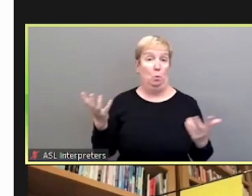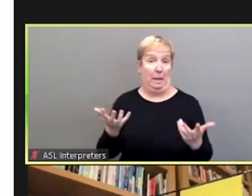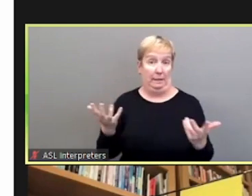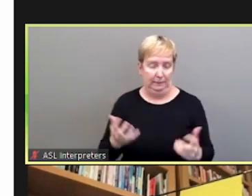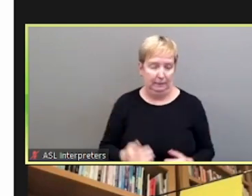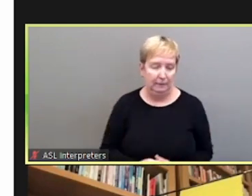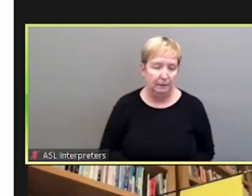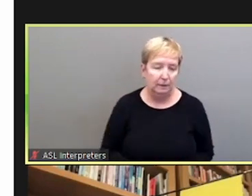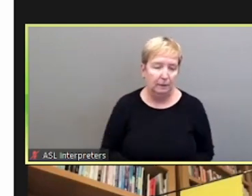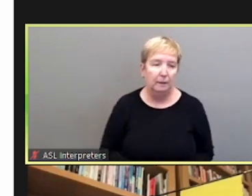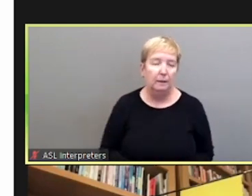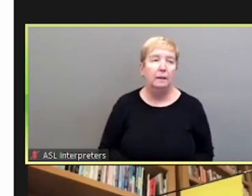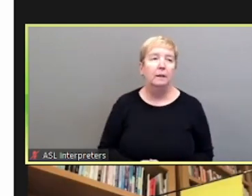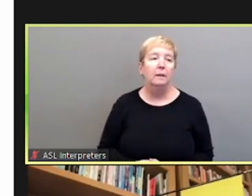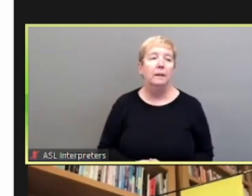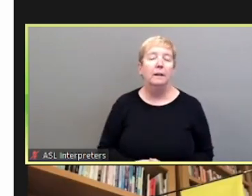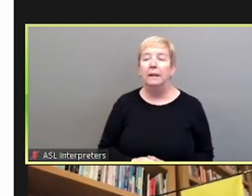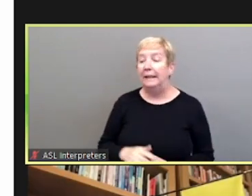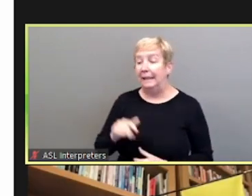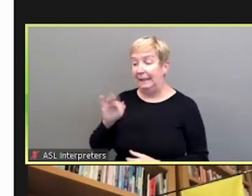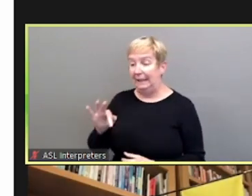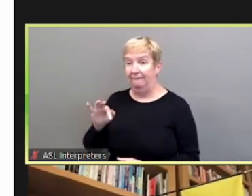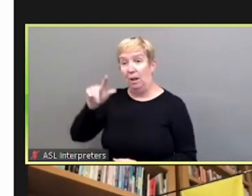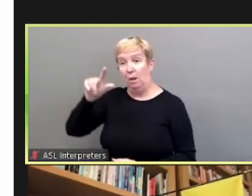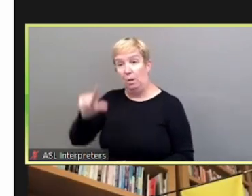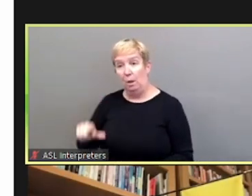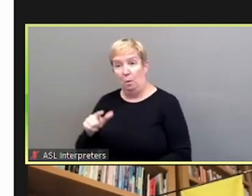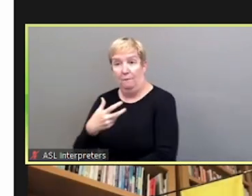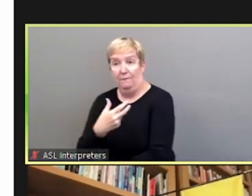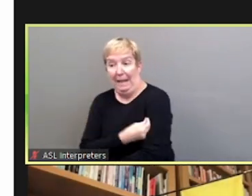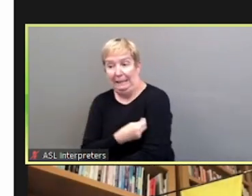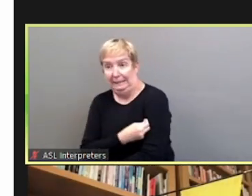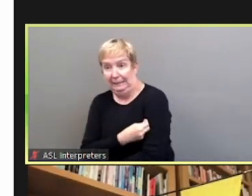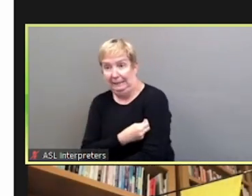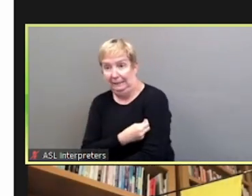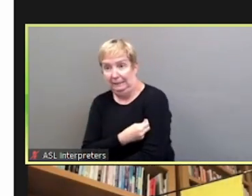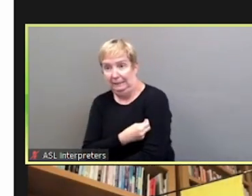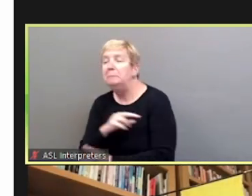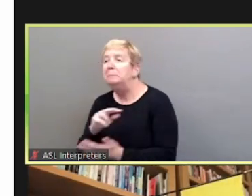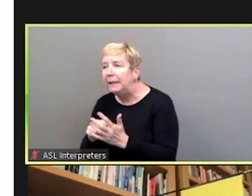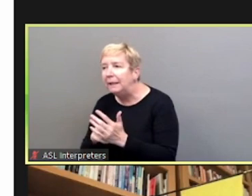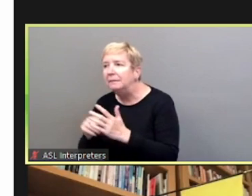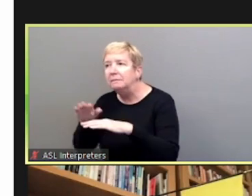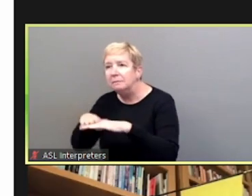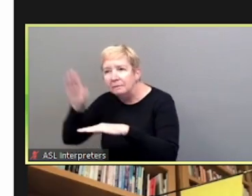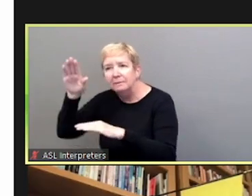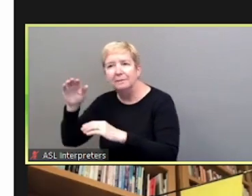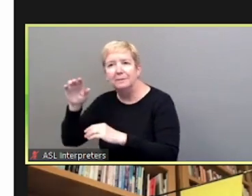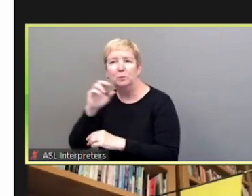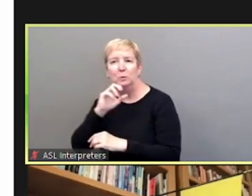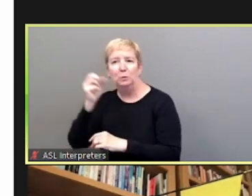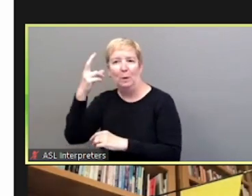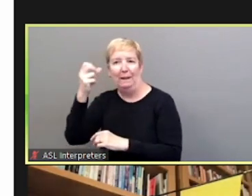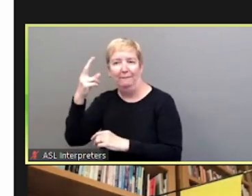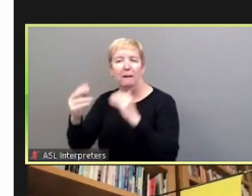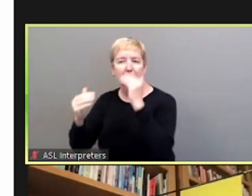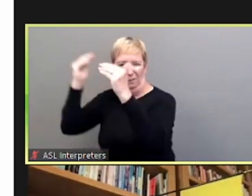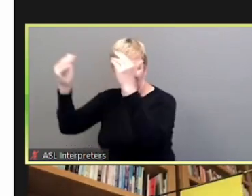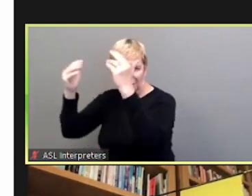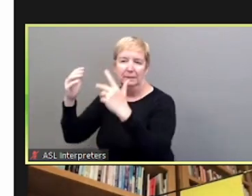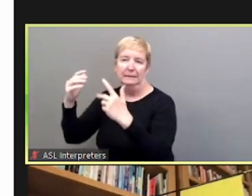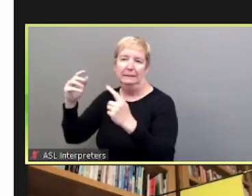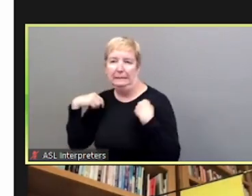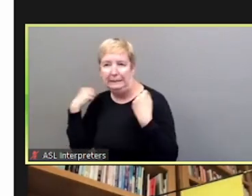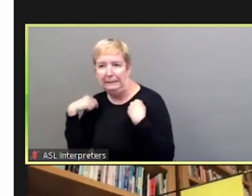correlation between low vaccination levels of people 12 and older in a state and